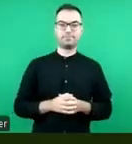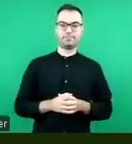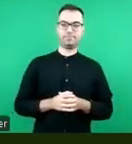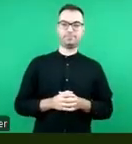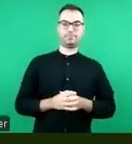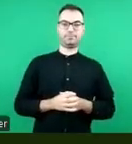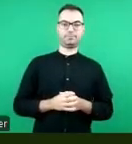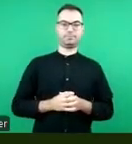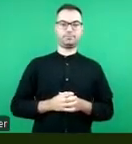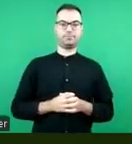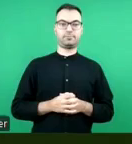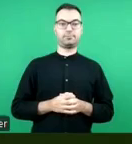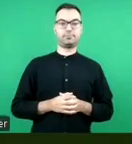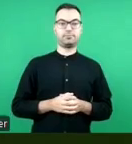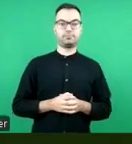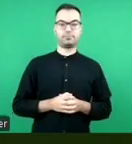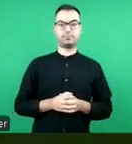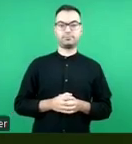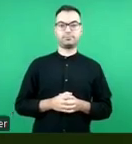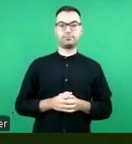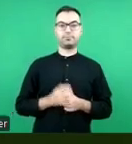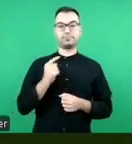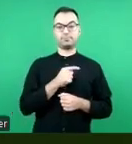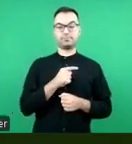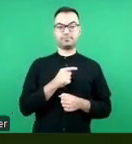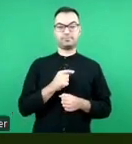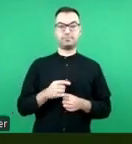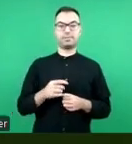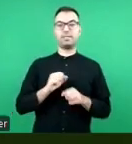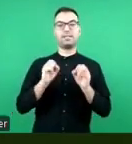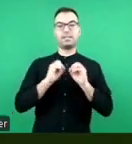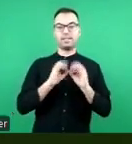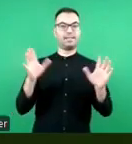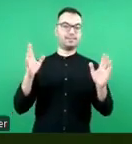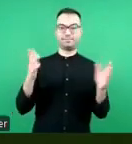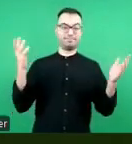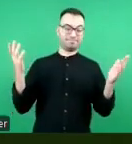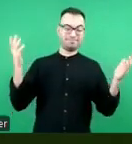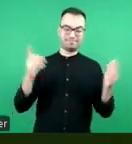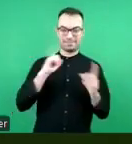And as you see, everything become clear and easy then.